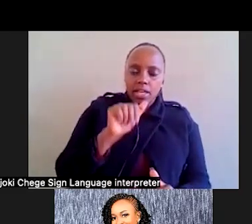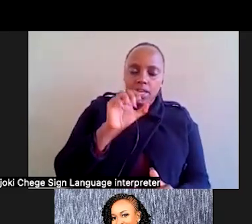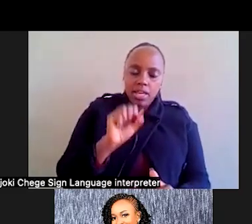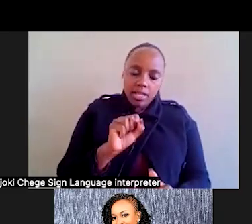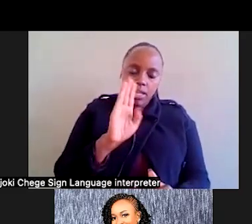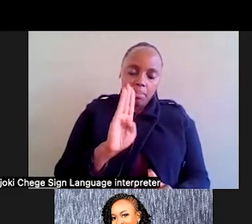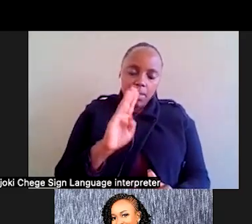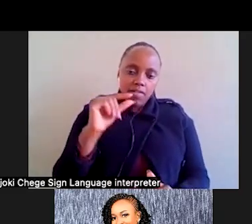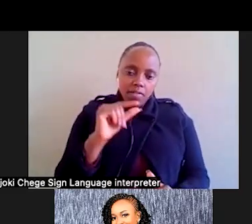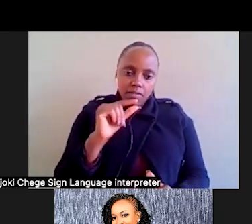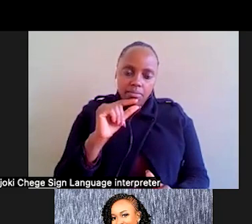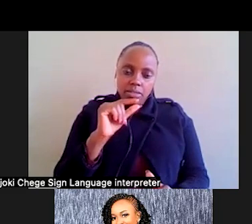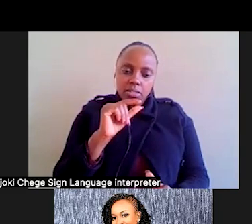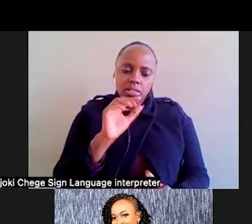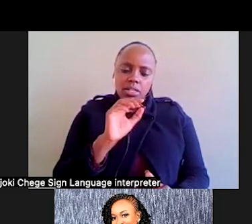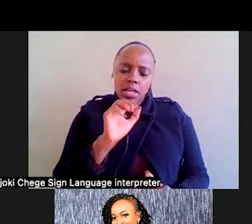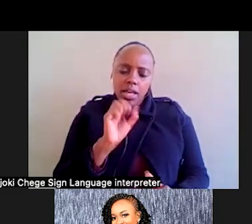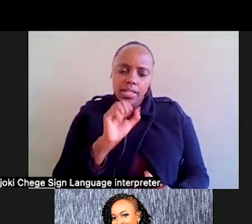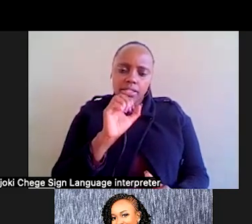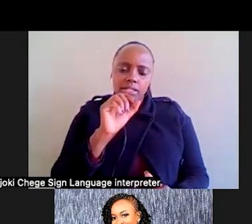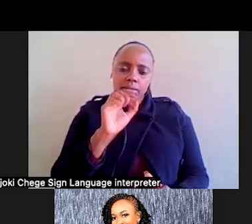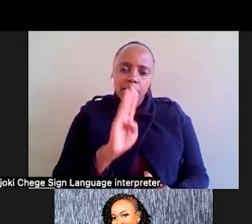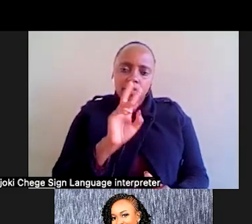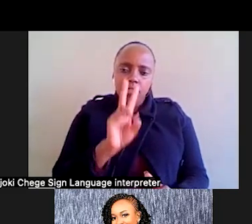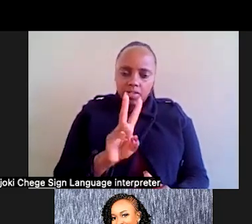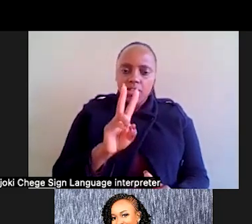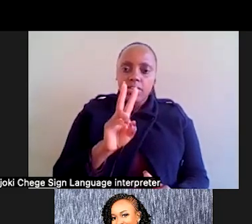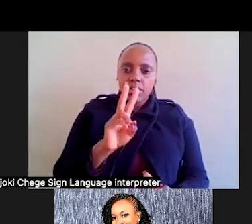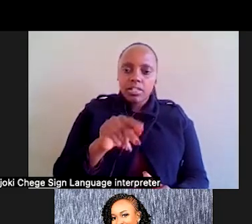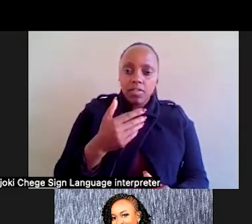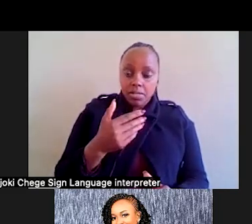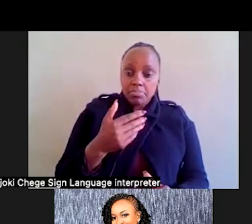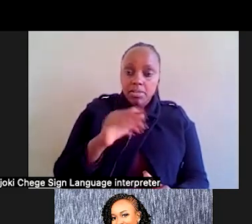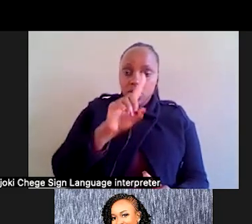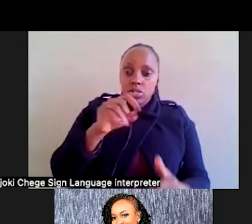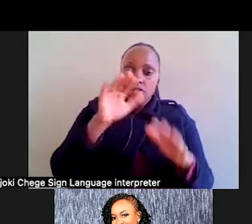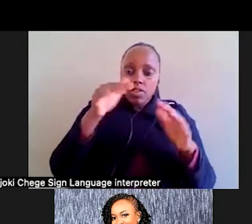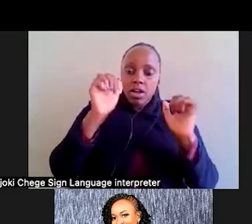IWASGBV, a grantee of TGGLM. My question is, how can I get